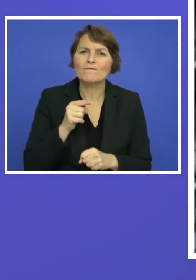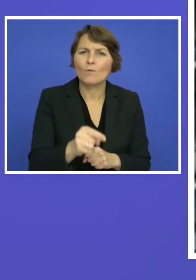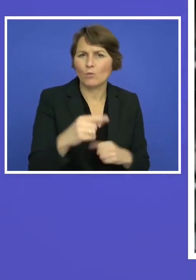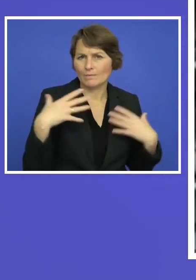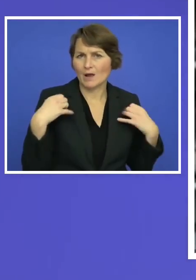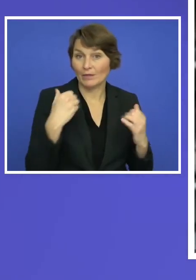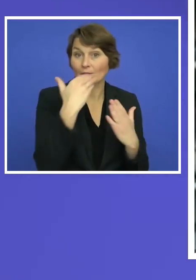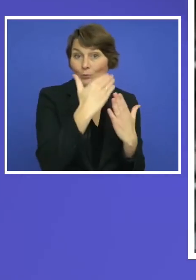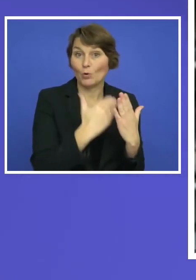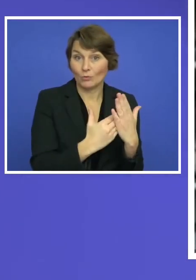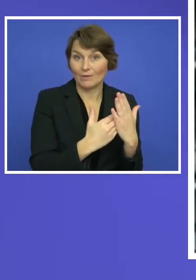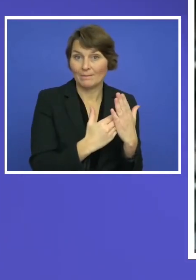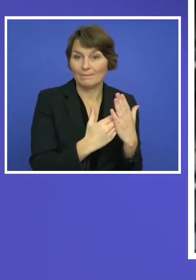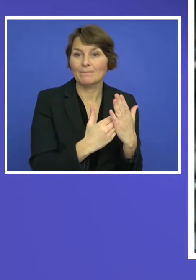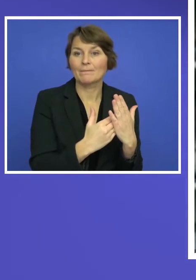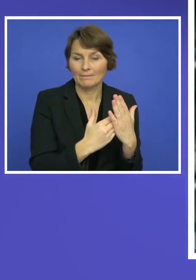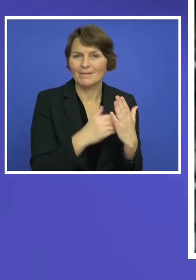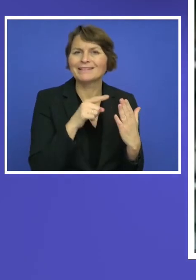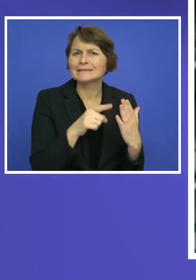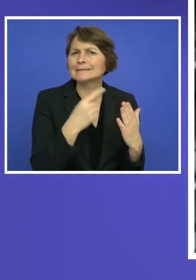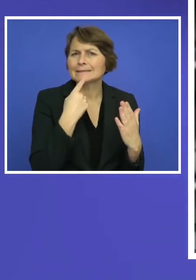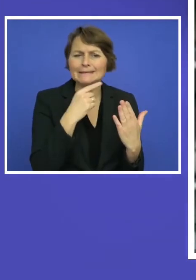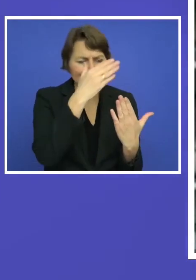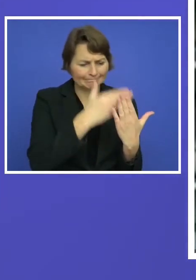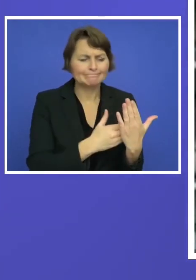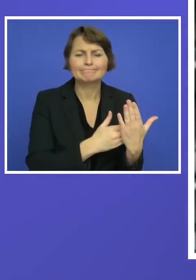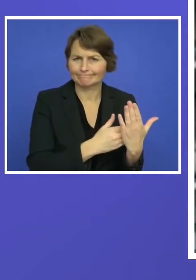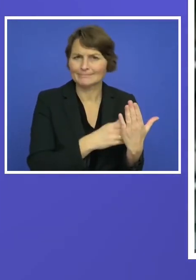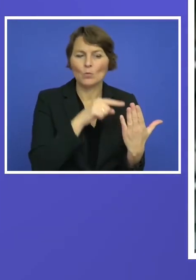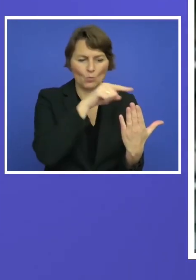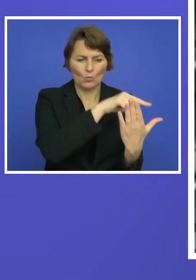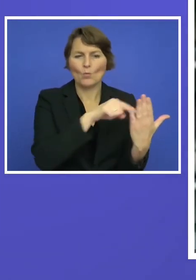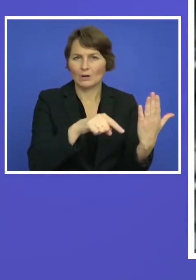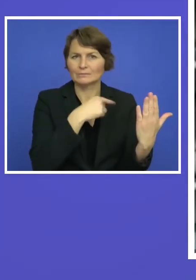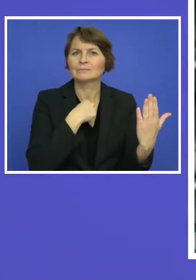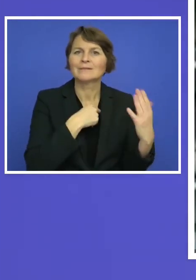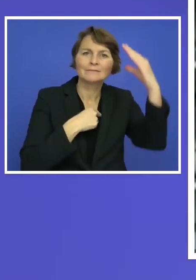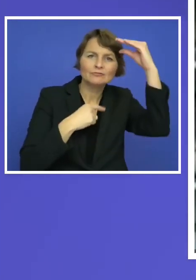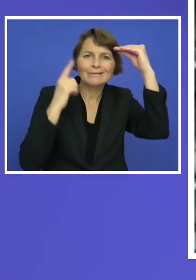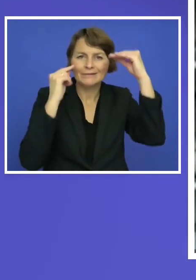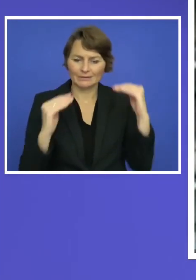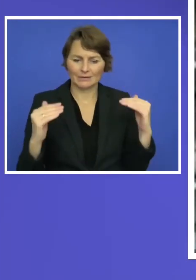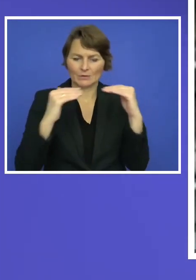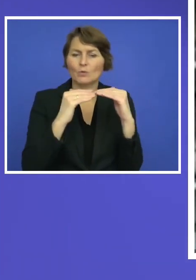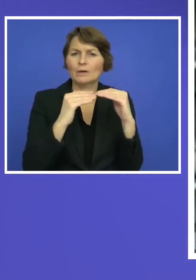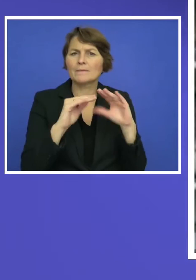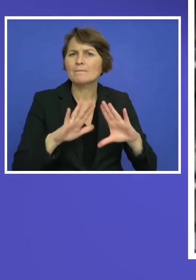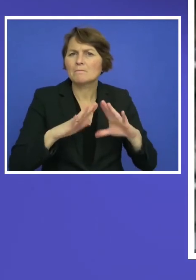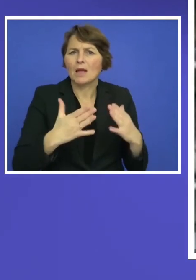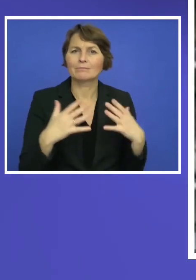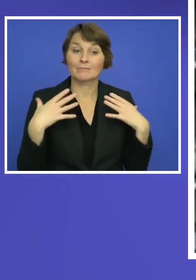among others, the gender equality aspect in the health employment. Because the